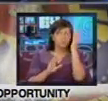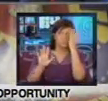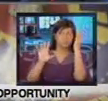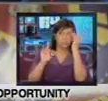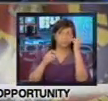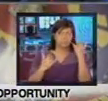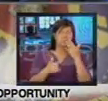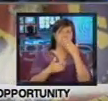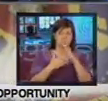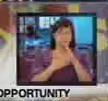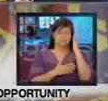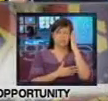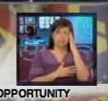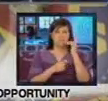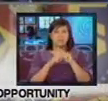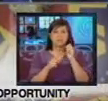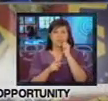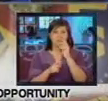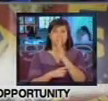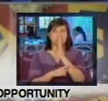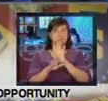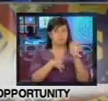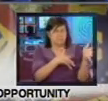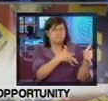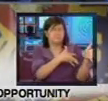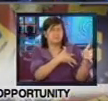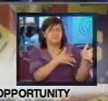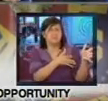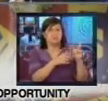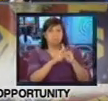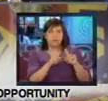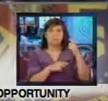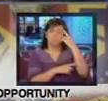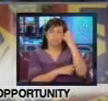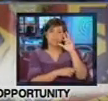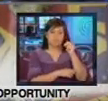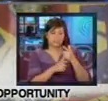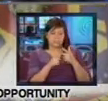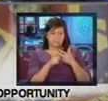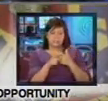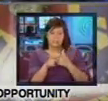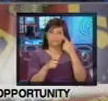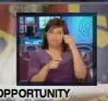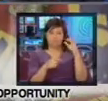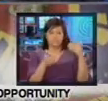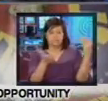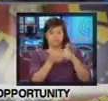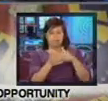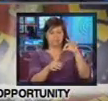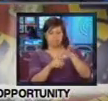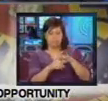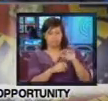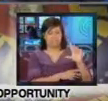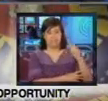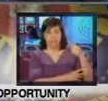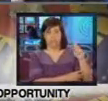the era is bad, but always we say, don't touch it. But because when we run for re-election, the local